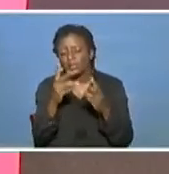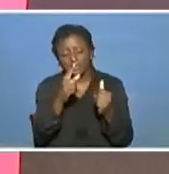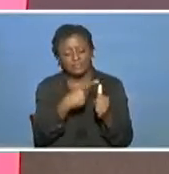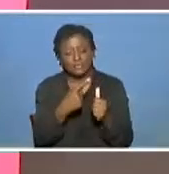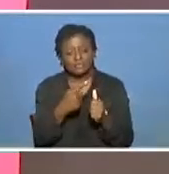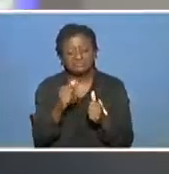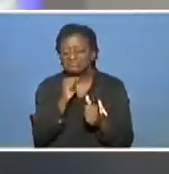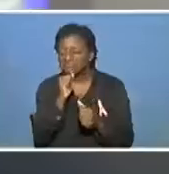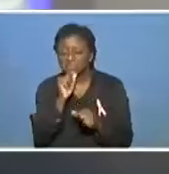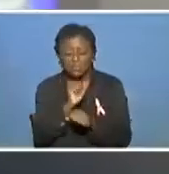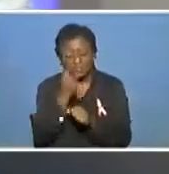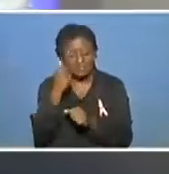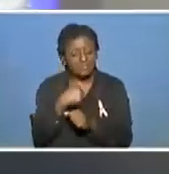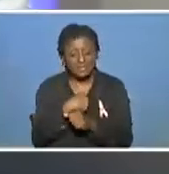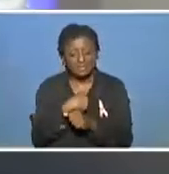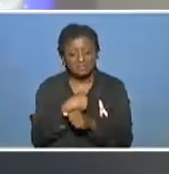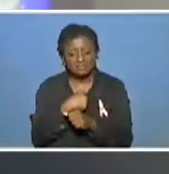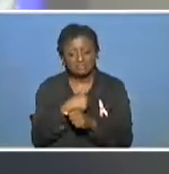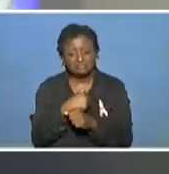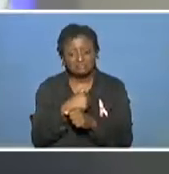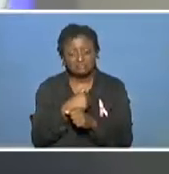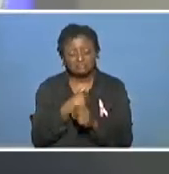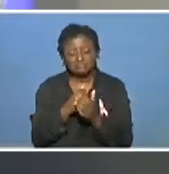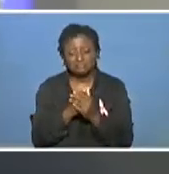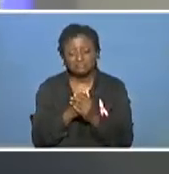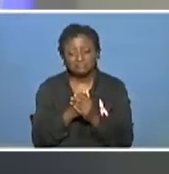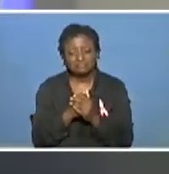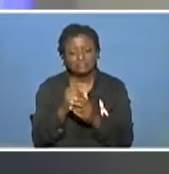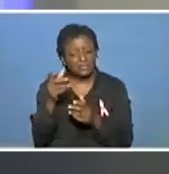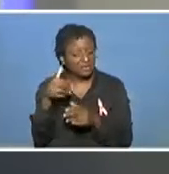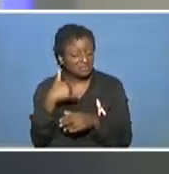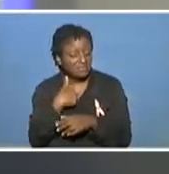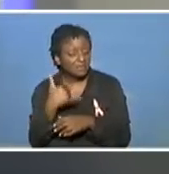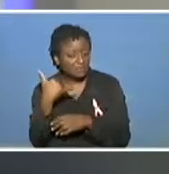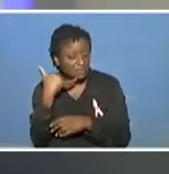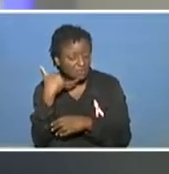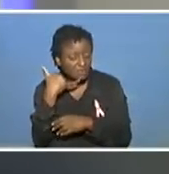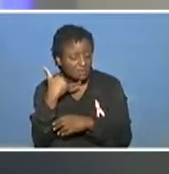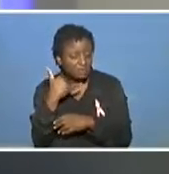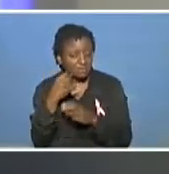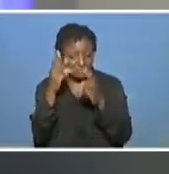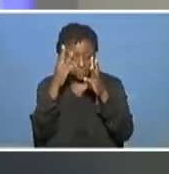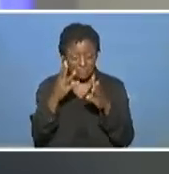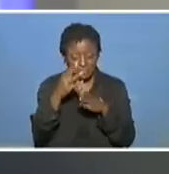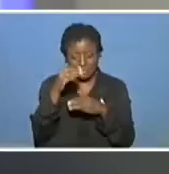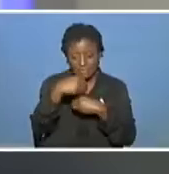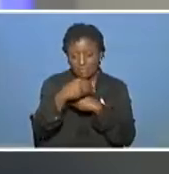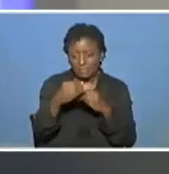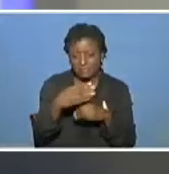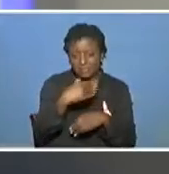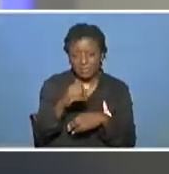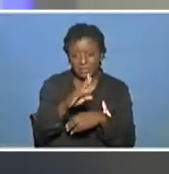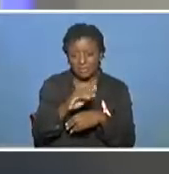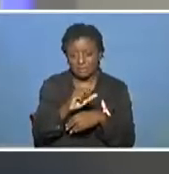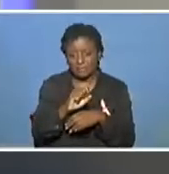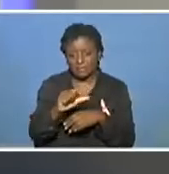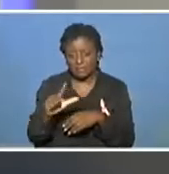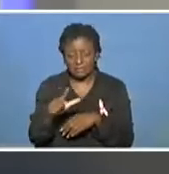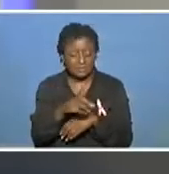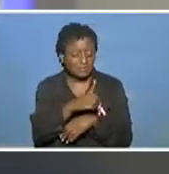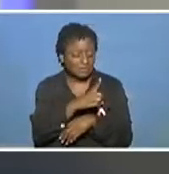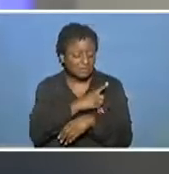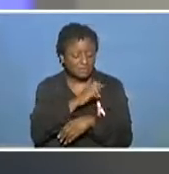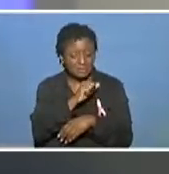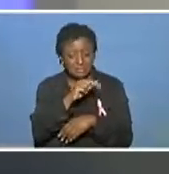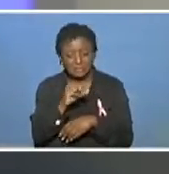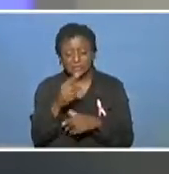Didn't work with me. You just have to know what you're not born to do. So I called the Met Office, and Basil Dean was the